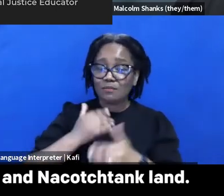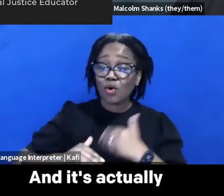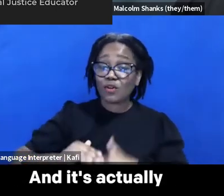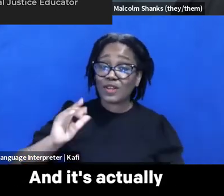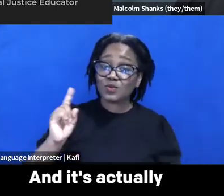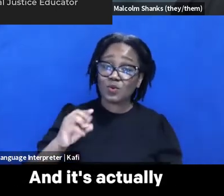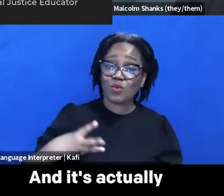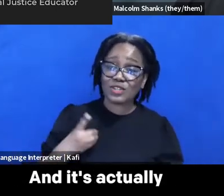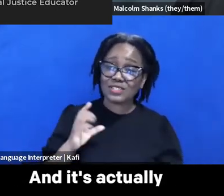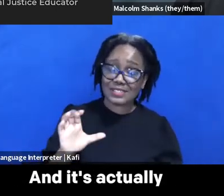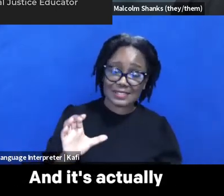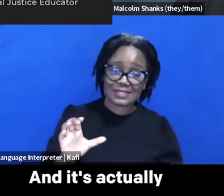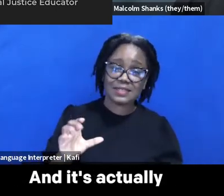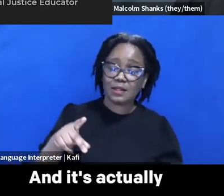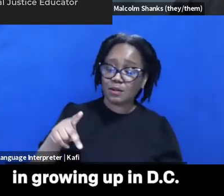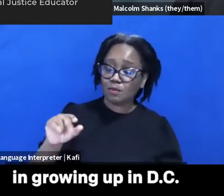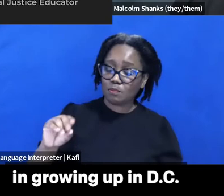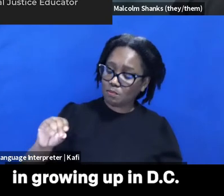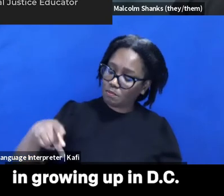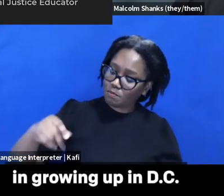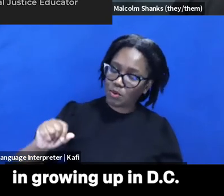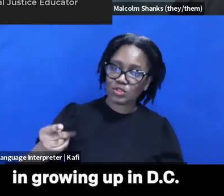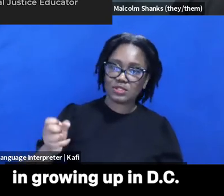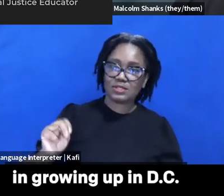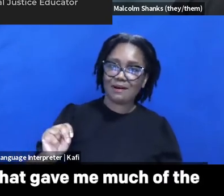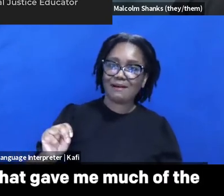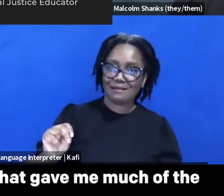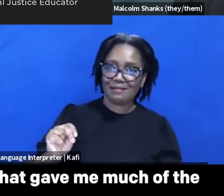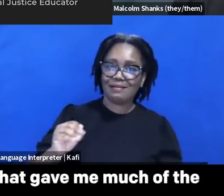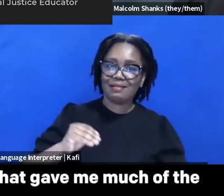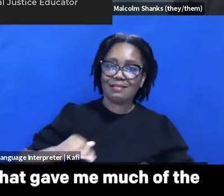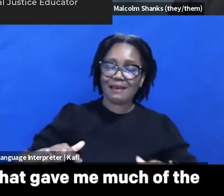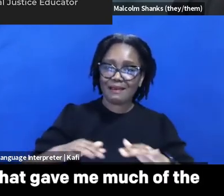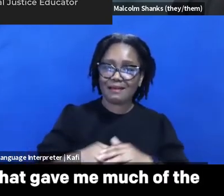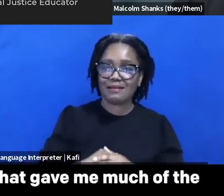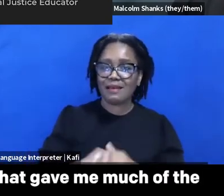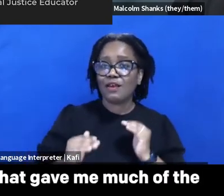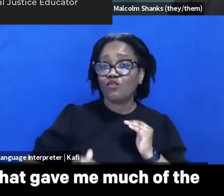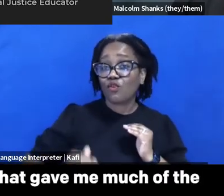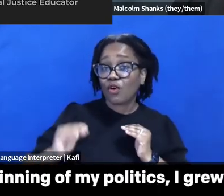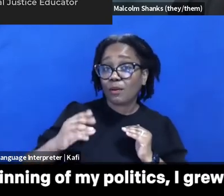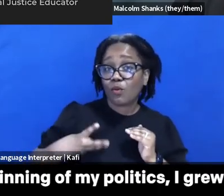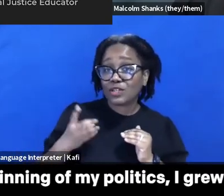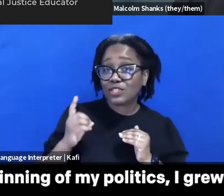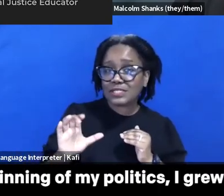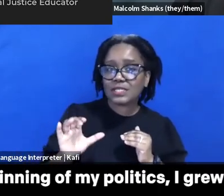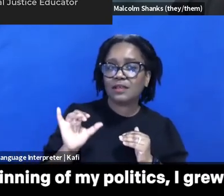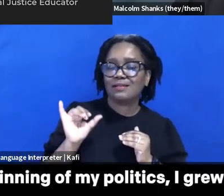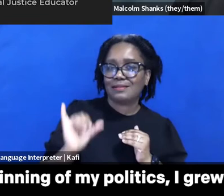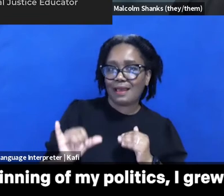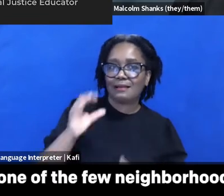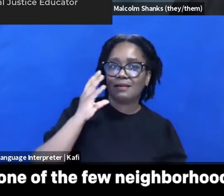Nacotchtank land. And it's actually in growing up in D.C. that gave me much of